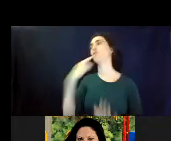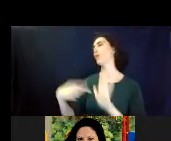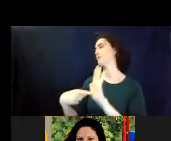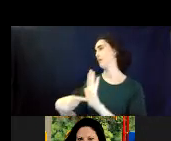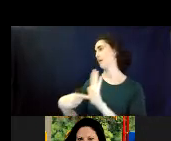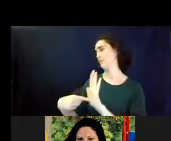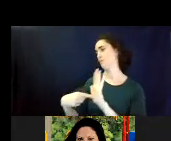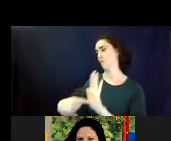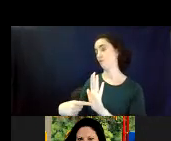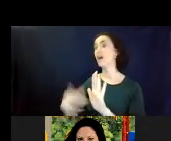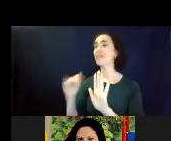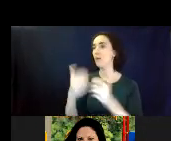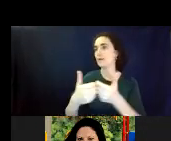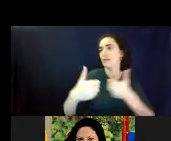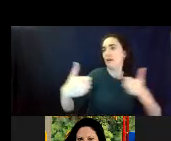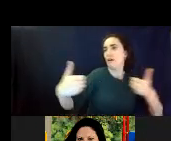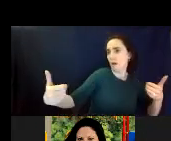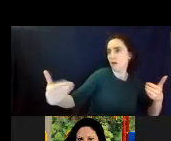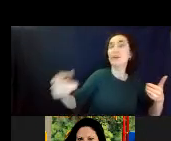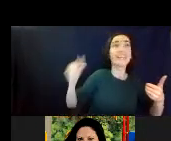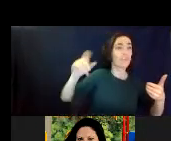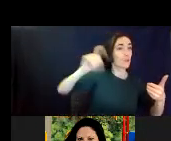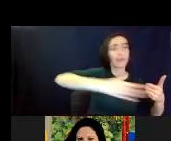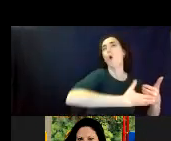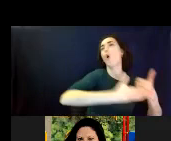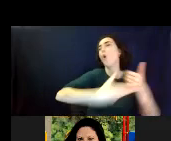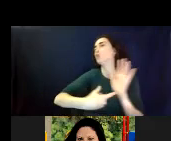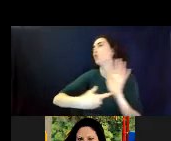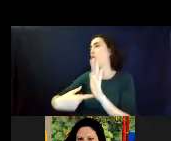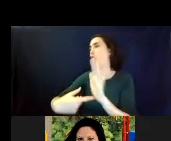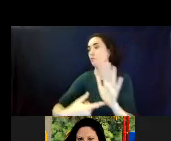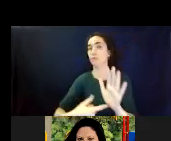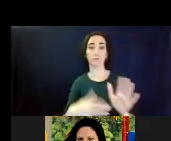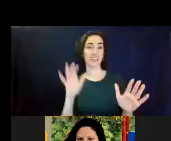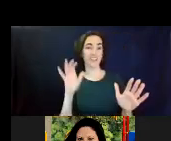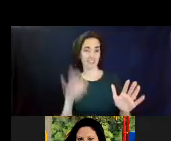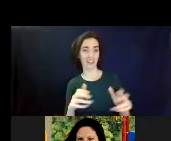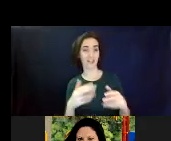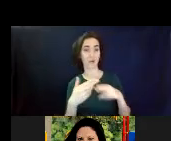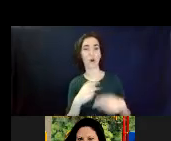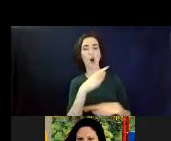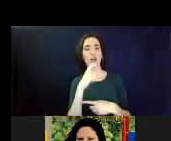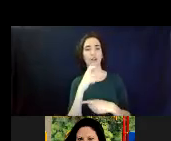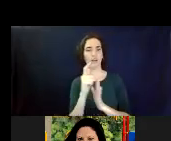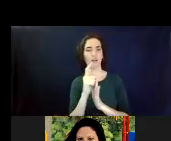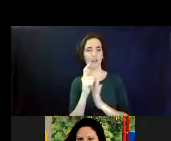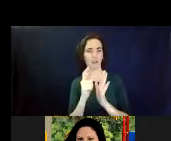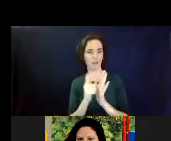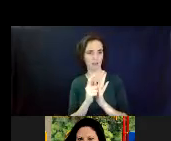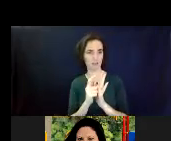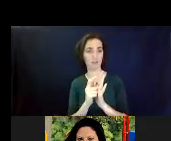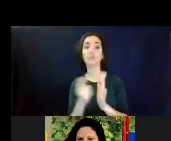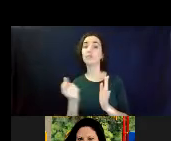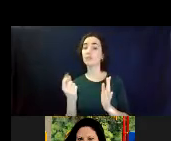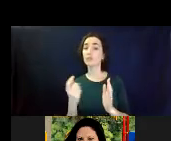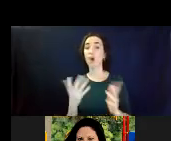further segregation. This legislation was deemed the ugly laws. It was, again, illegal